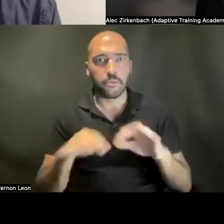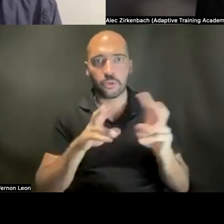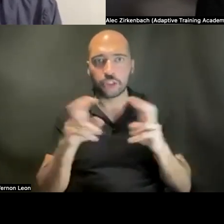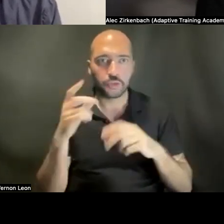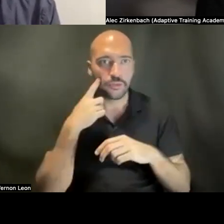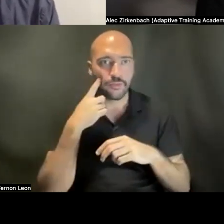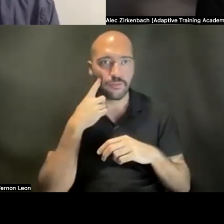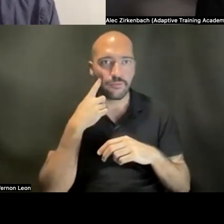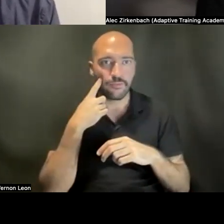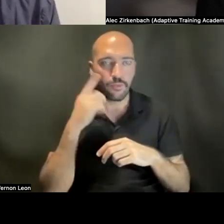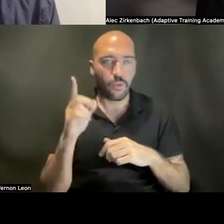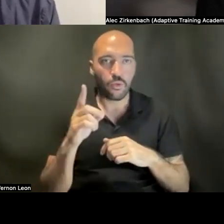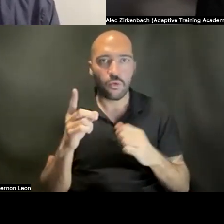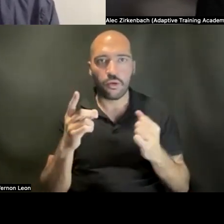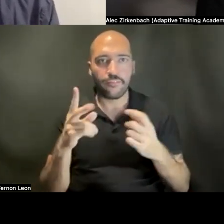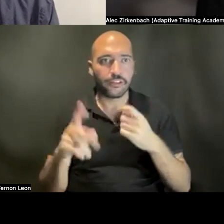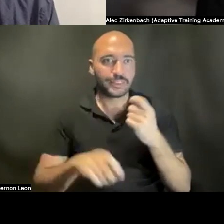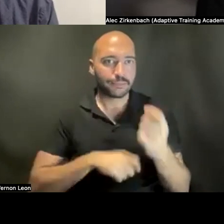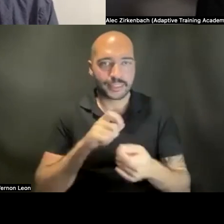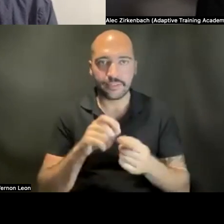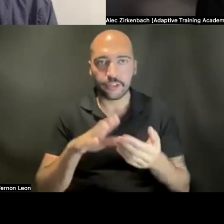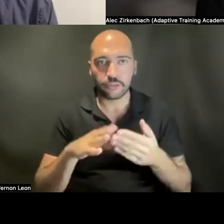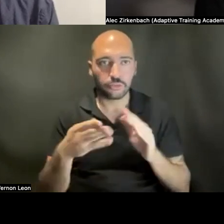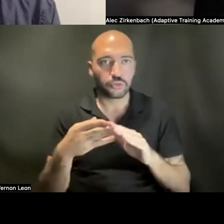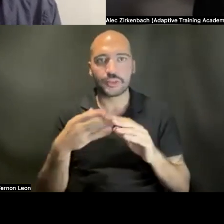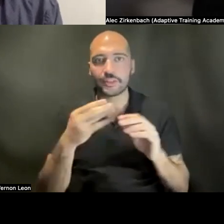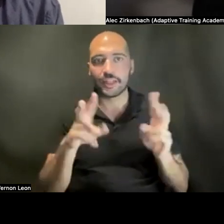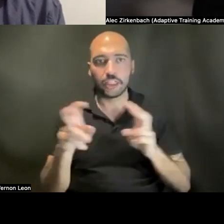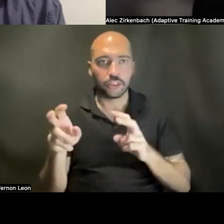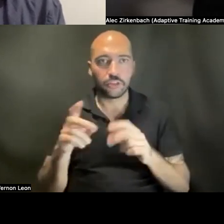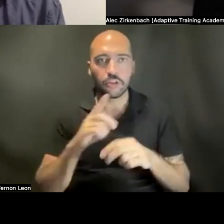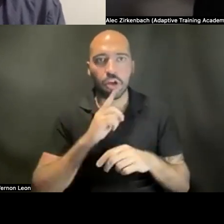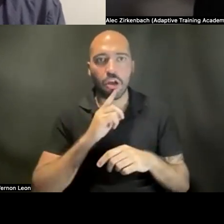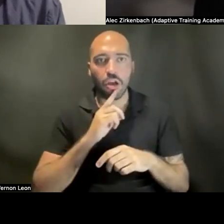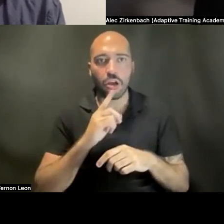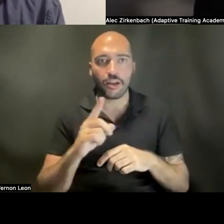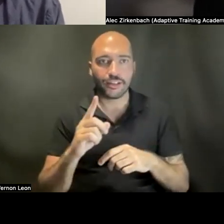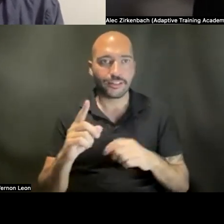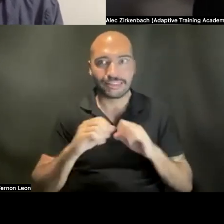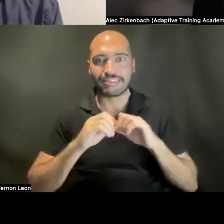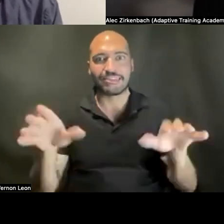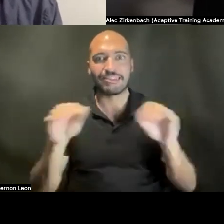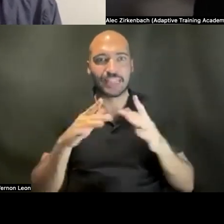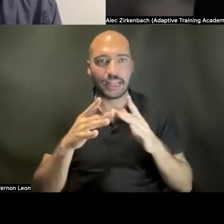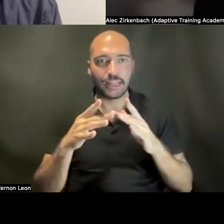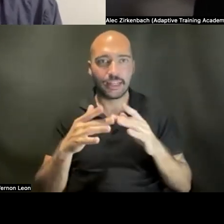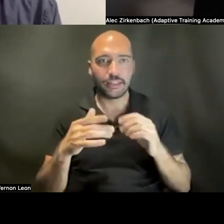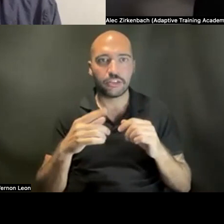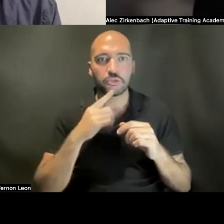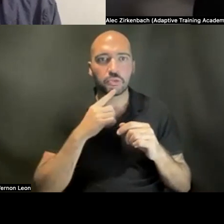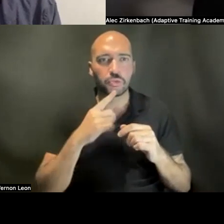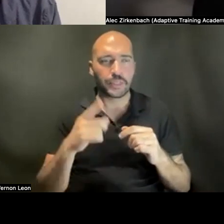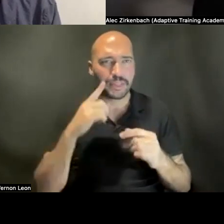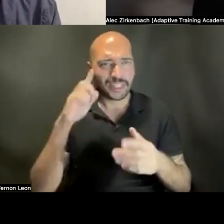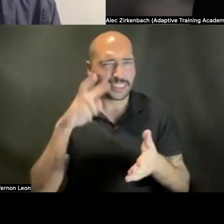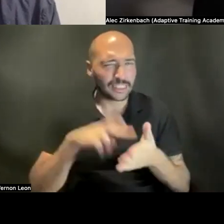for very specific communities and issues are circulating online, really be